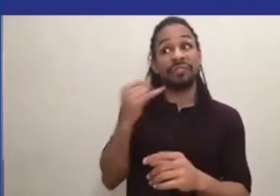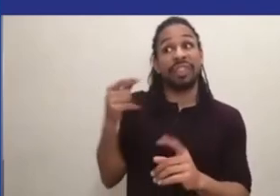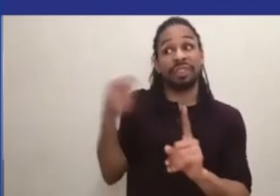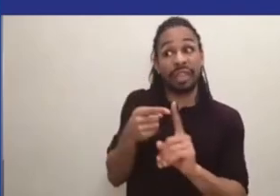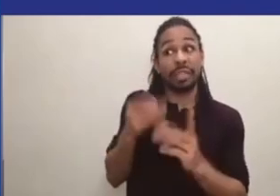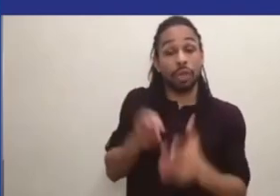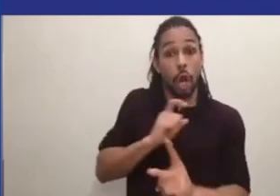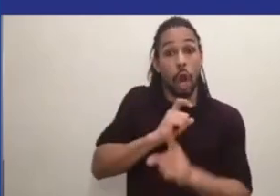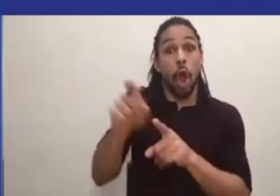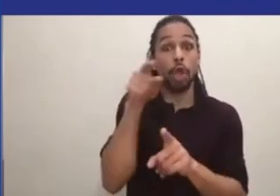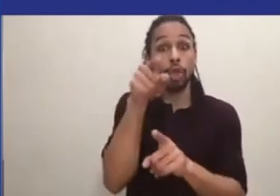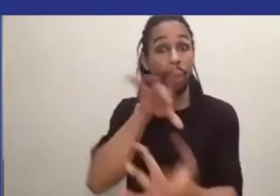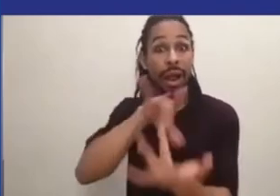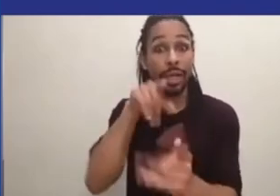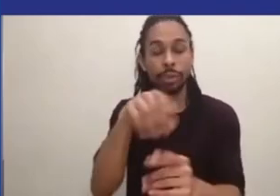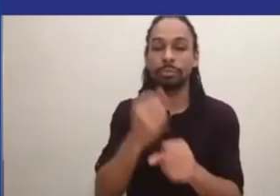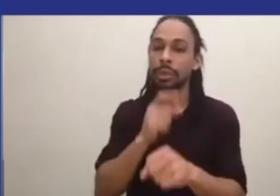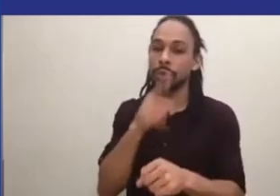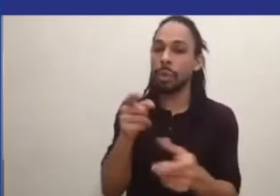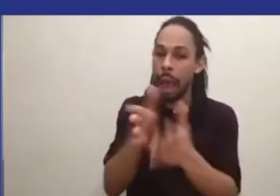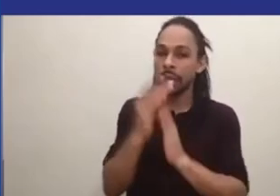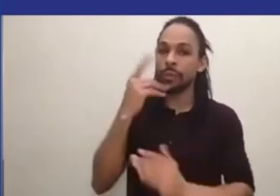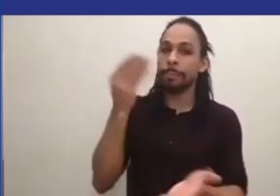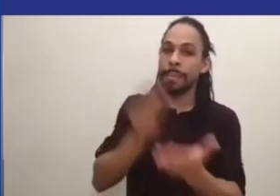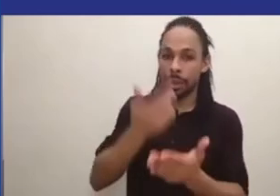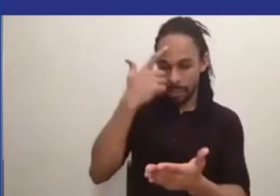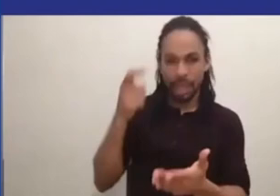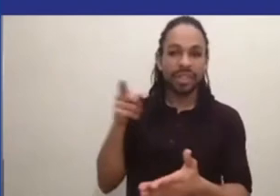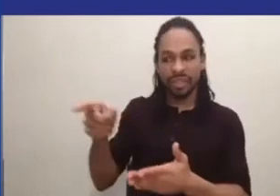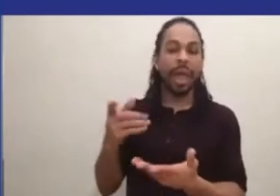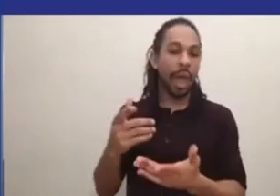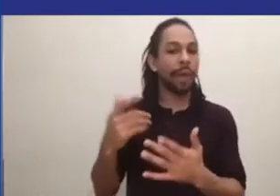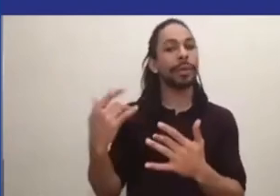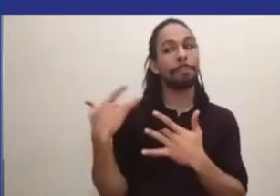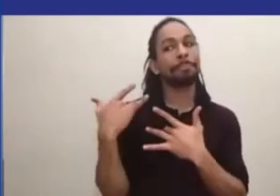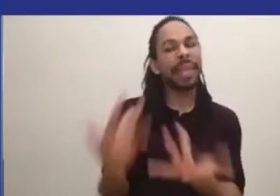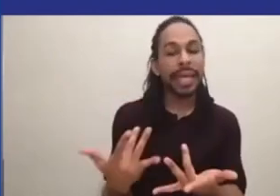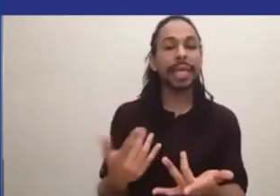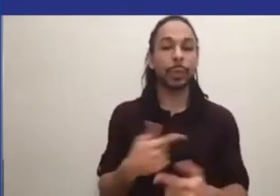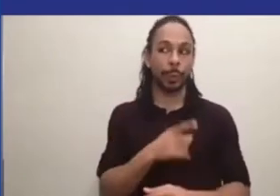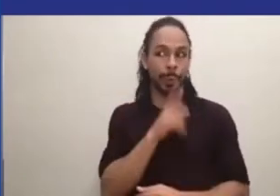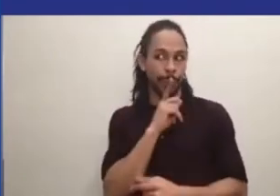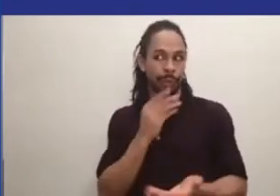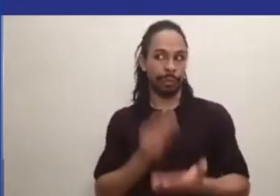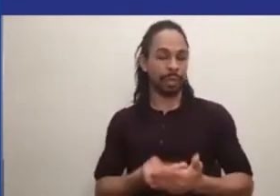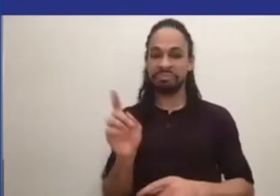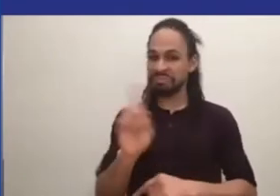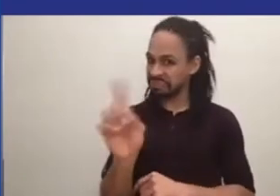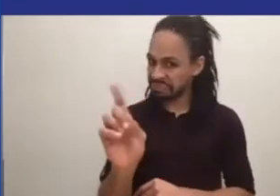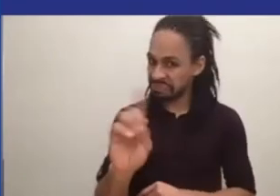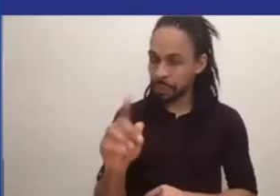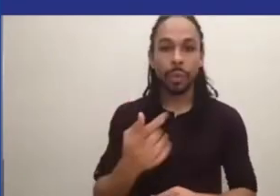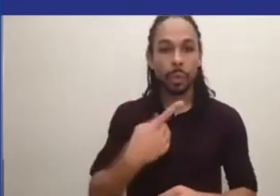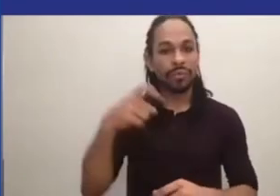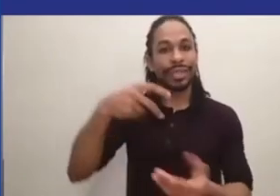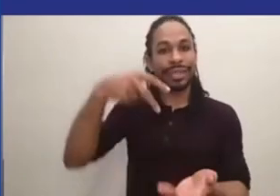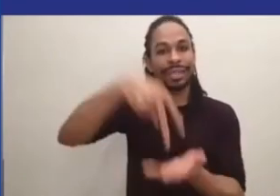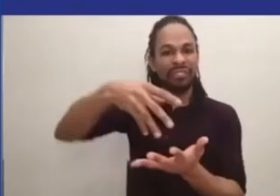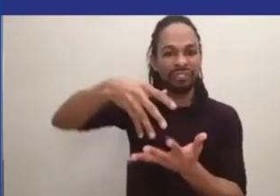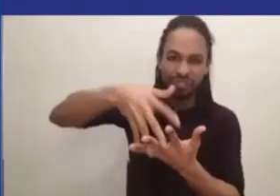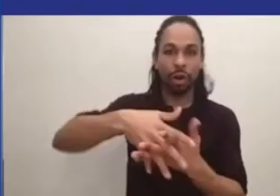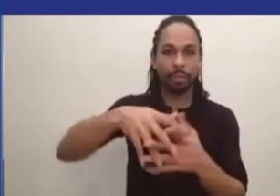They got it. They can pay you. So we have to look out and stand firm as a community versus, oh, I'll do it because I want